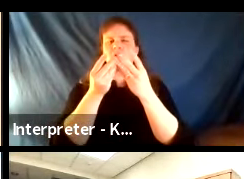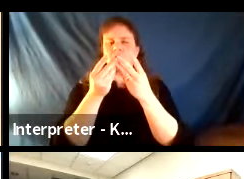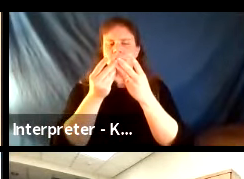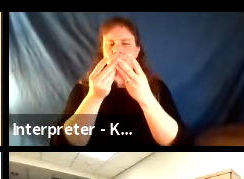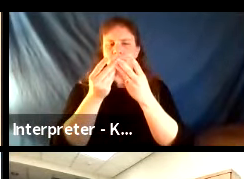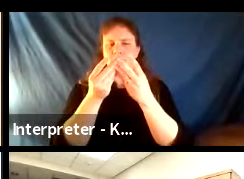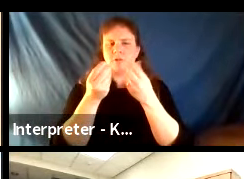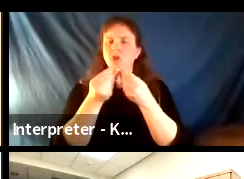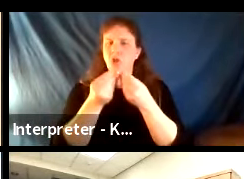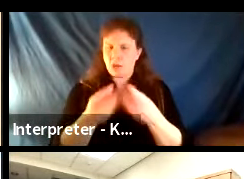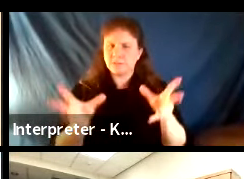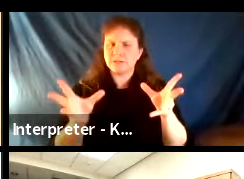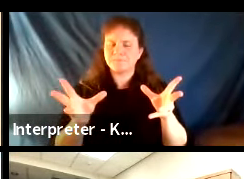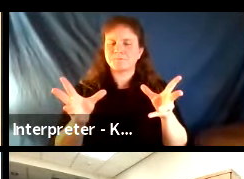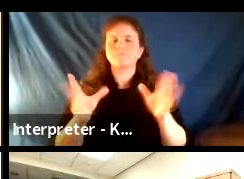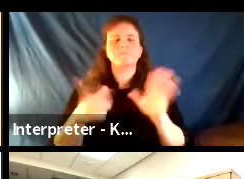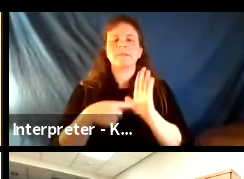the 16 to